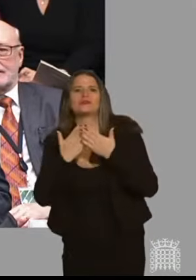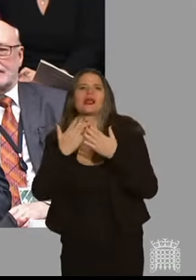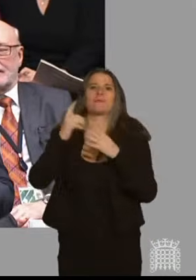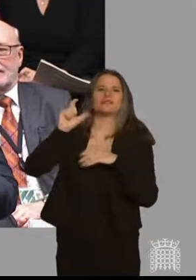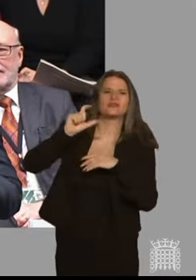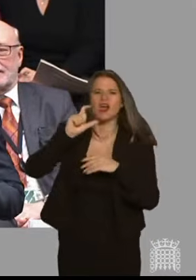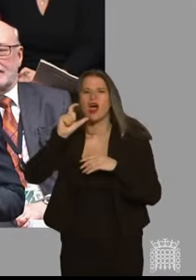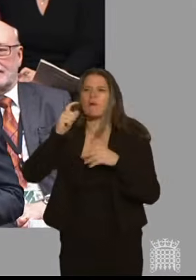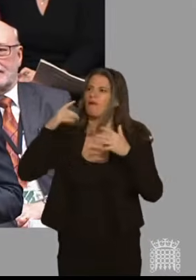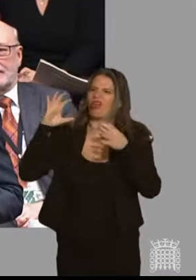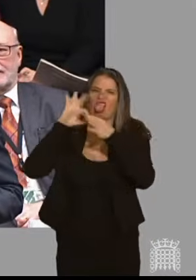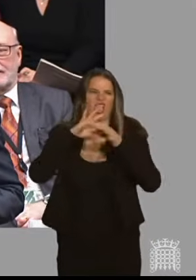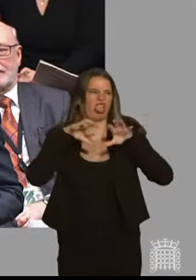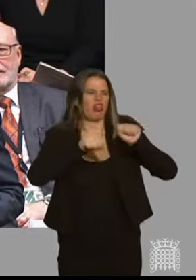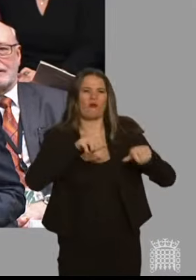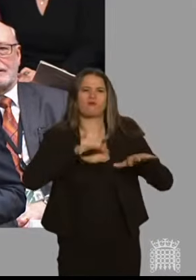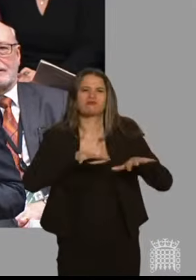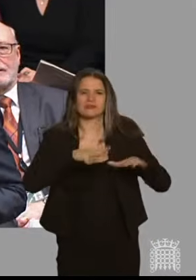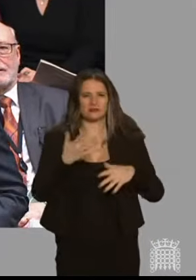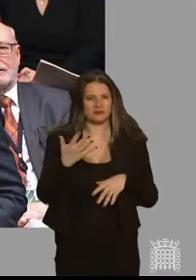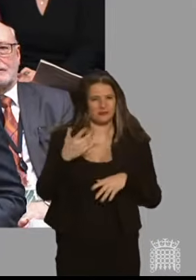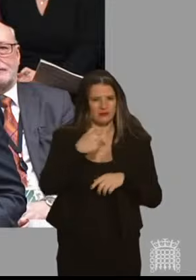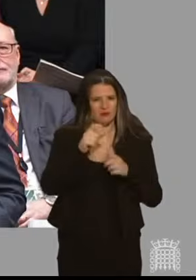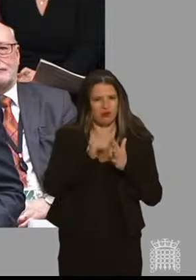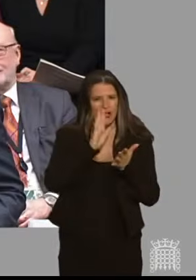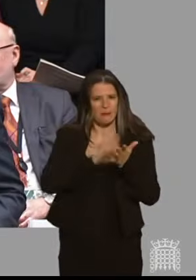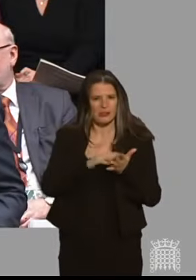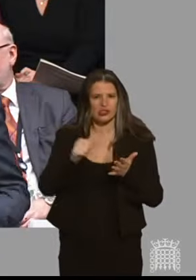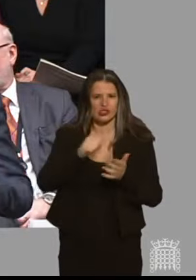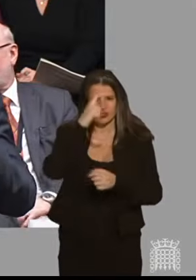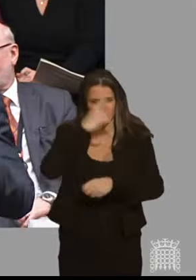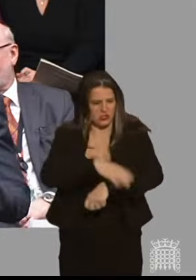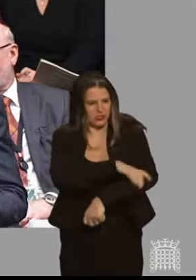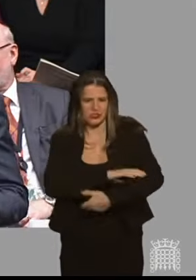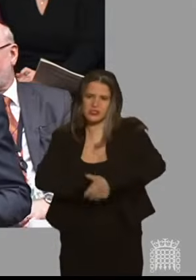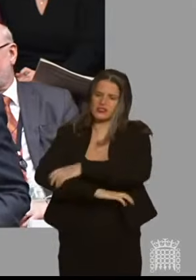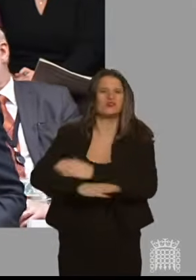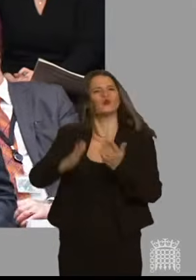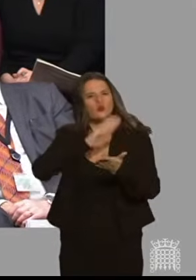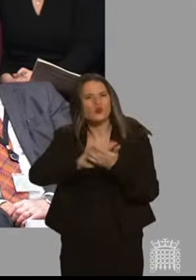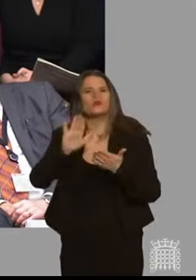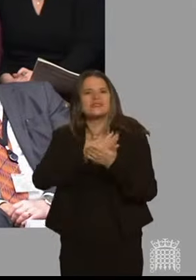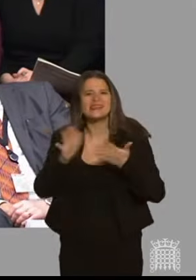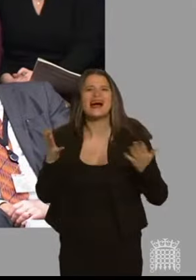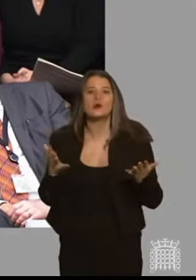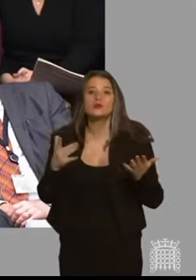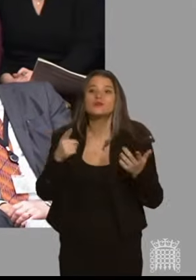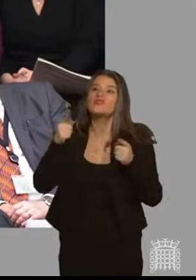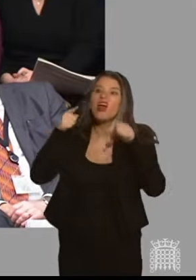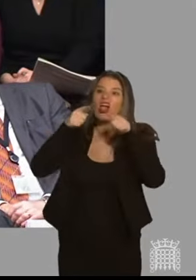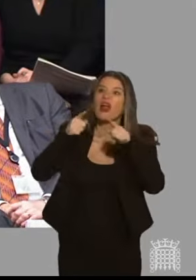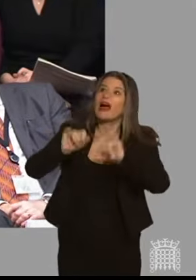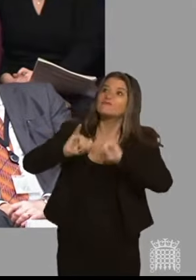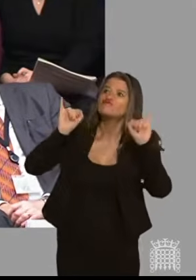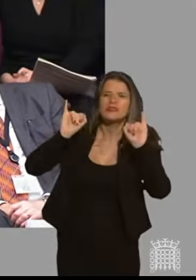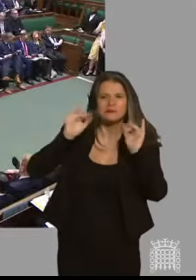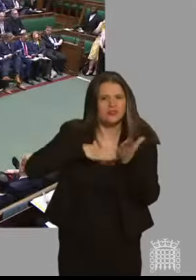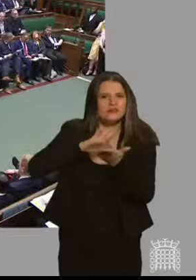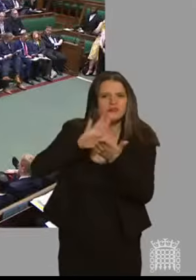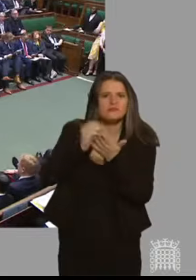Party? And will the Prime Minister finally take Islamophobia seriously and agree to the